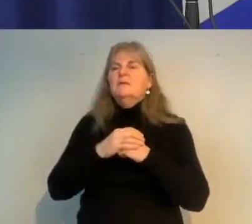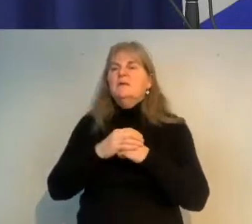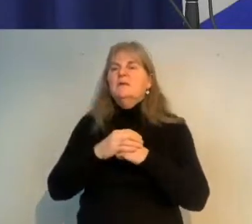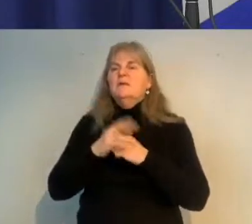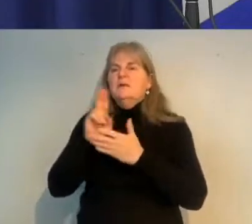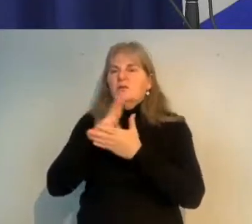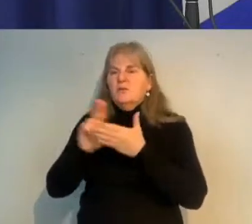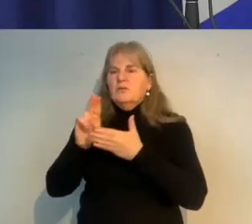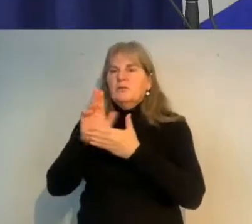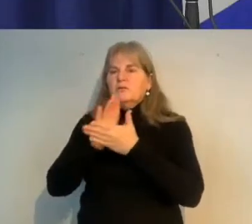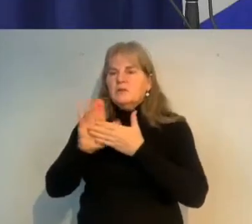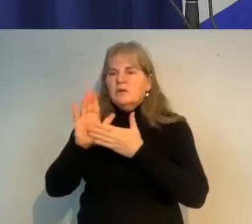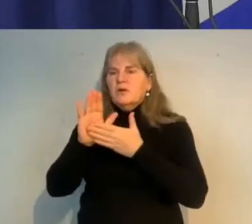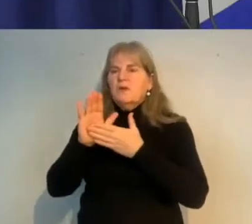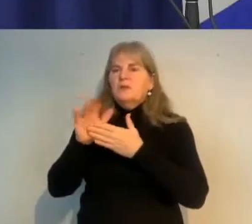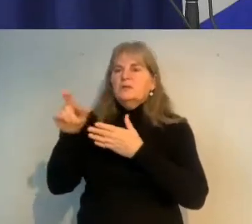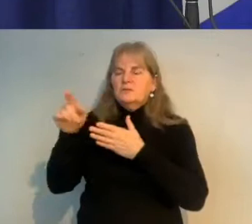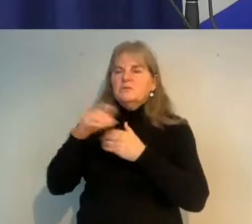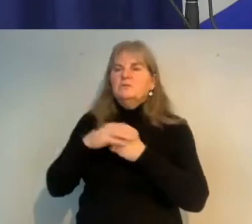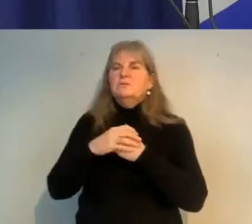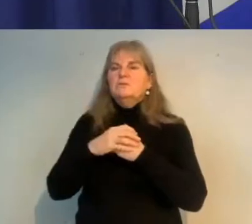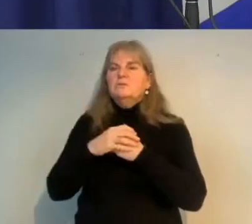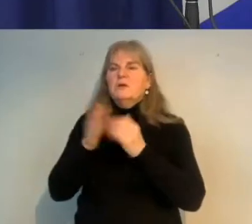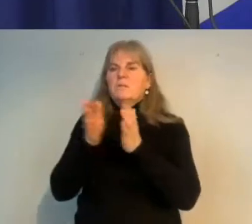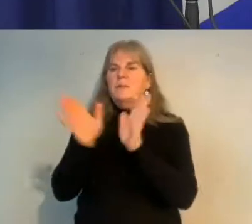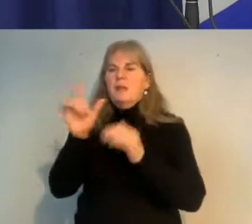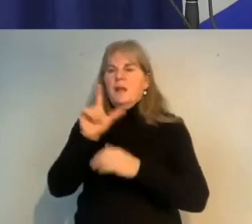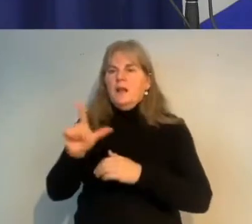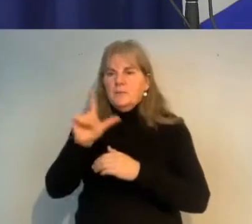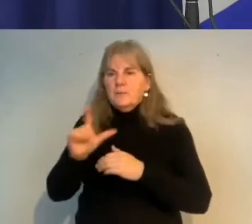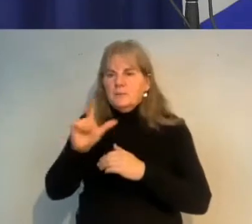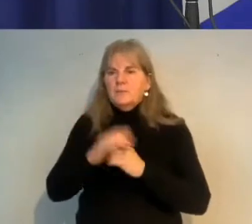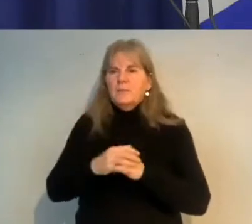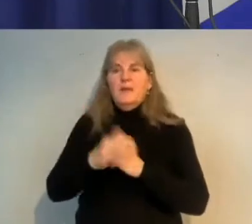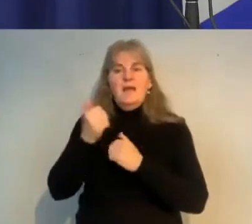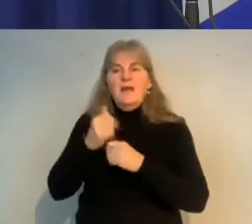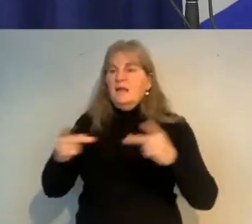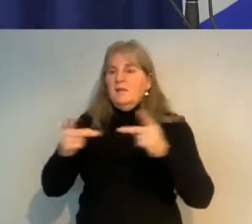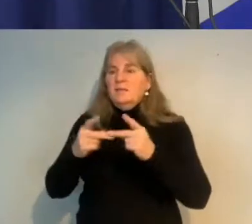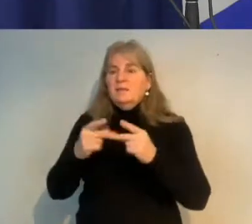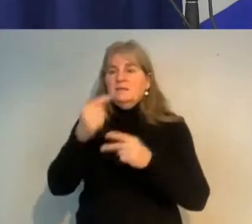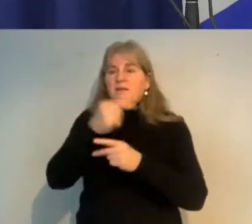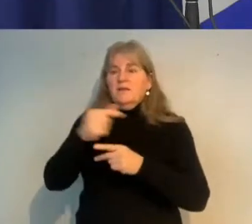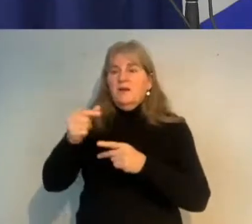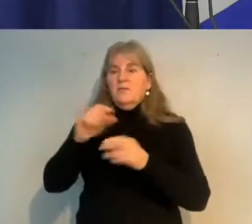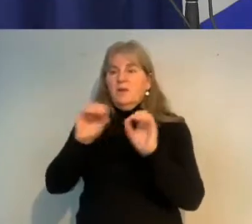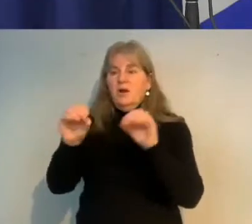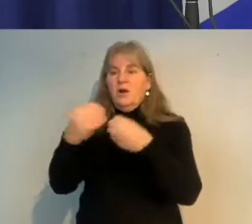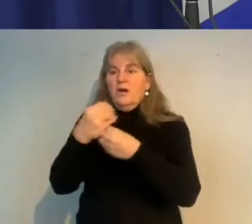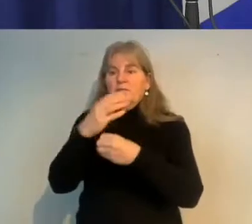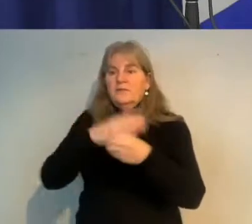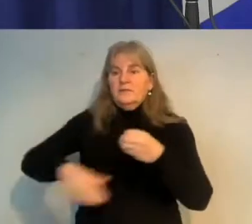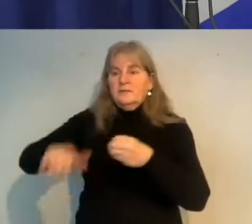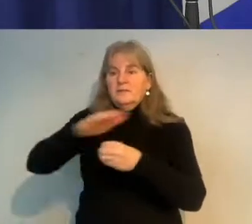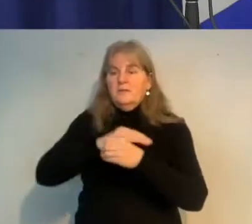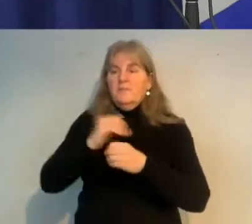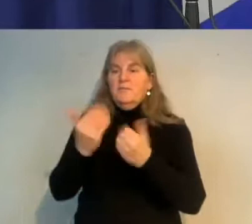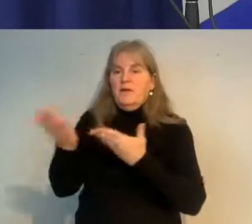institutions, public libraries, any space in a government office where a service is provided to the